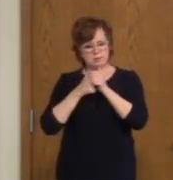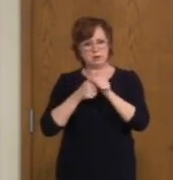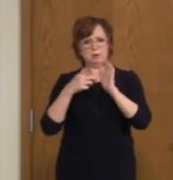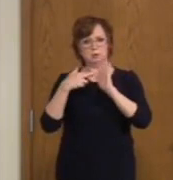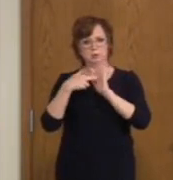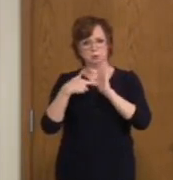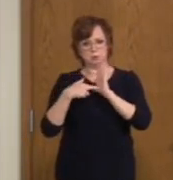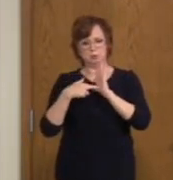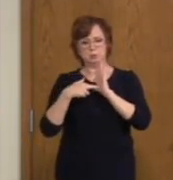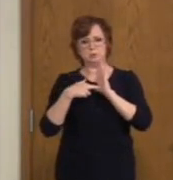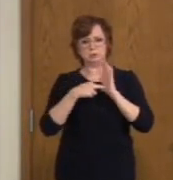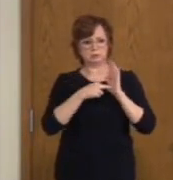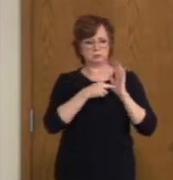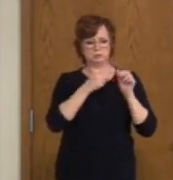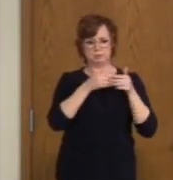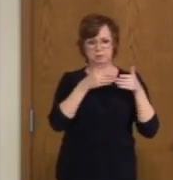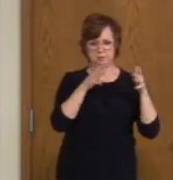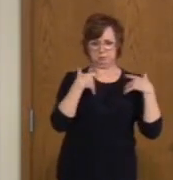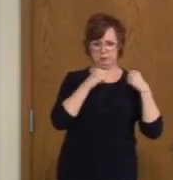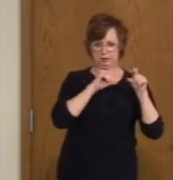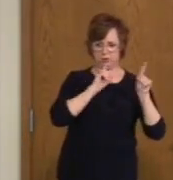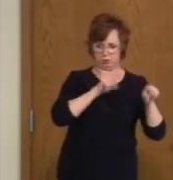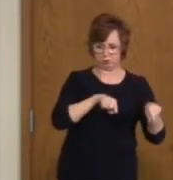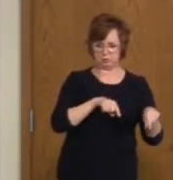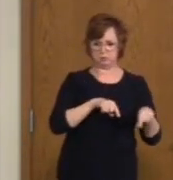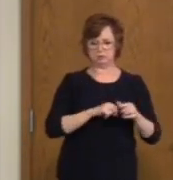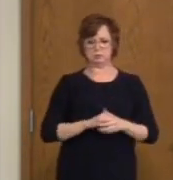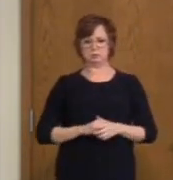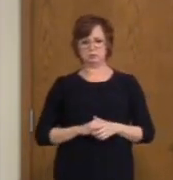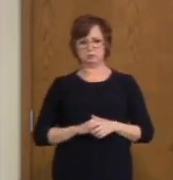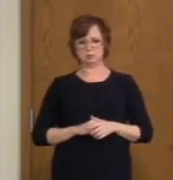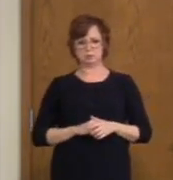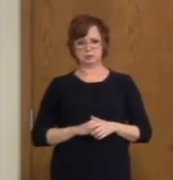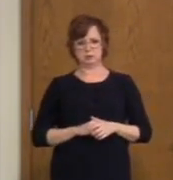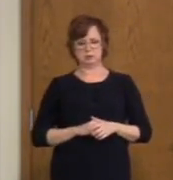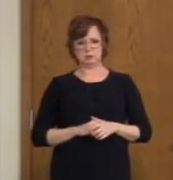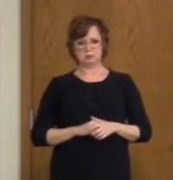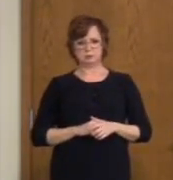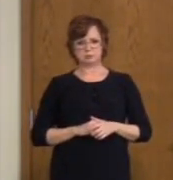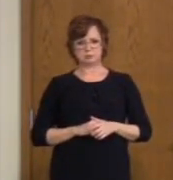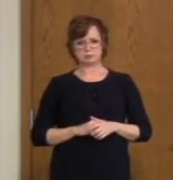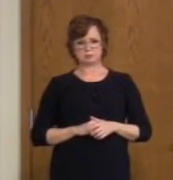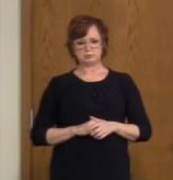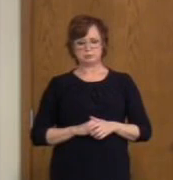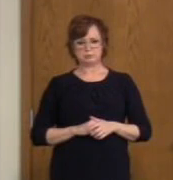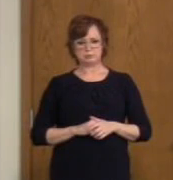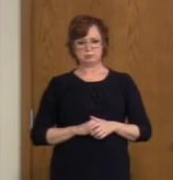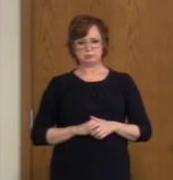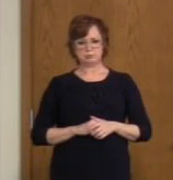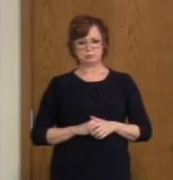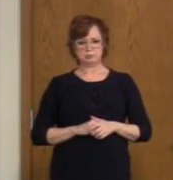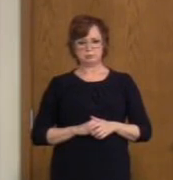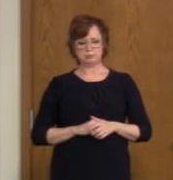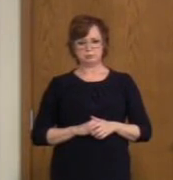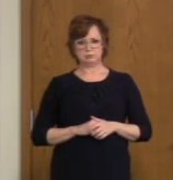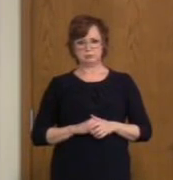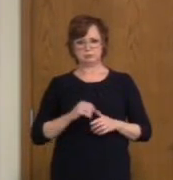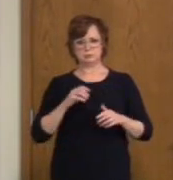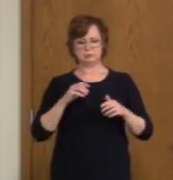public health guidance that Dr. Shahab has provided, and even go beyond that if they're